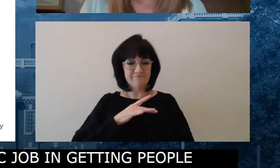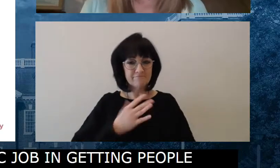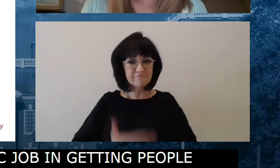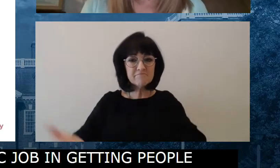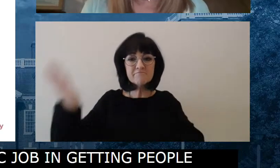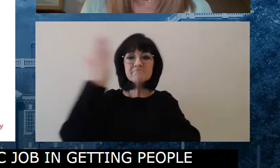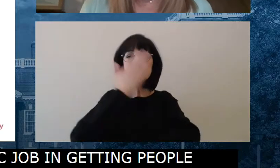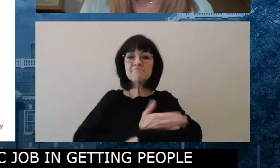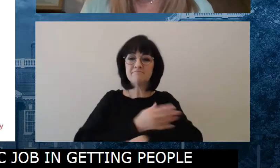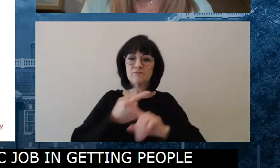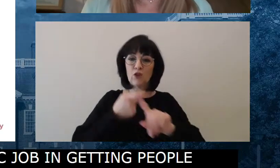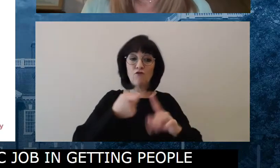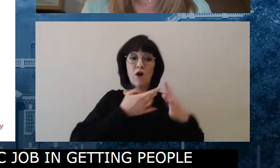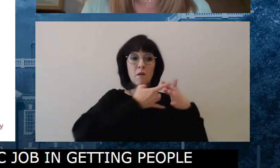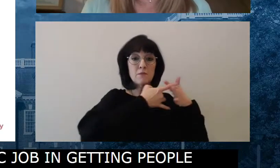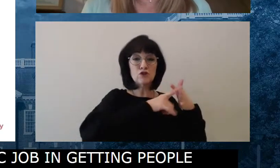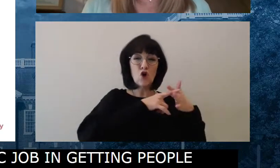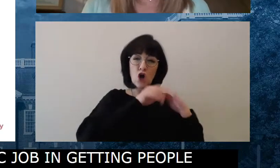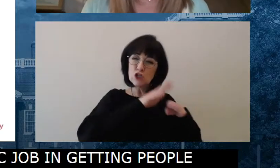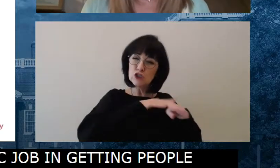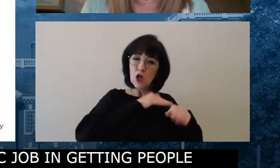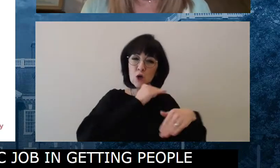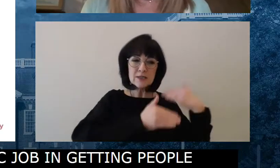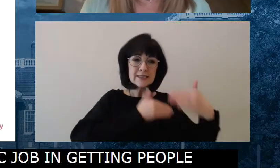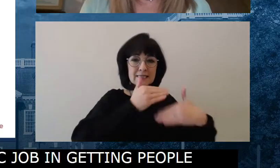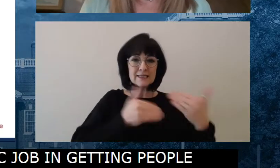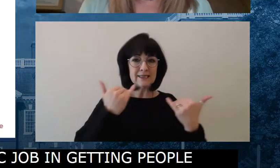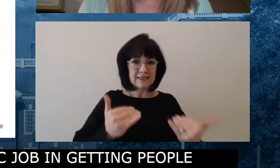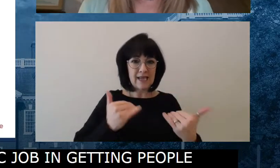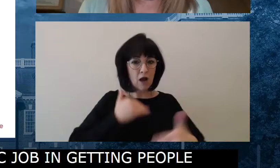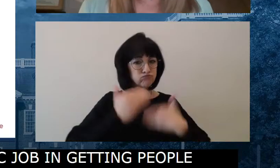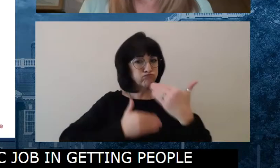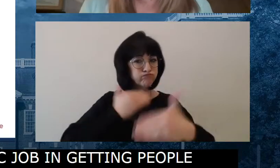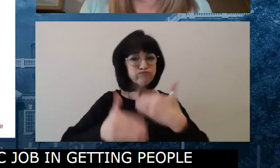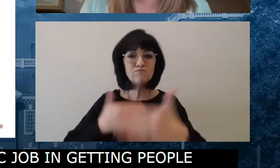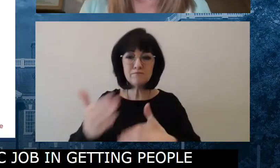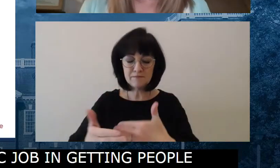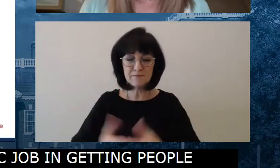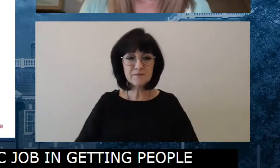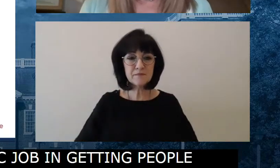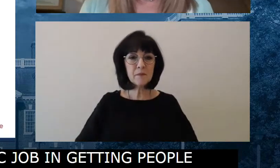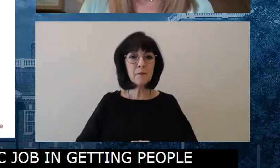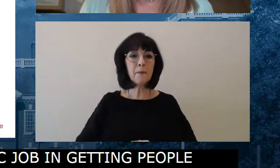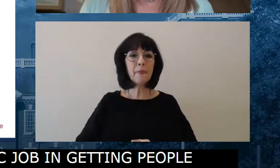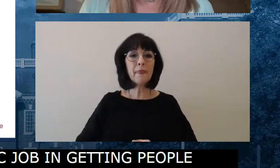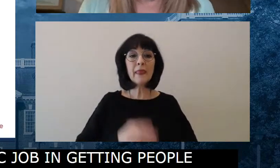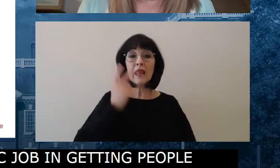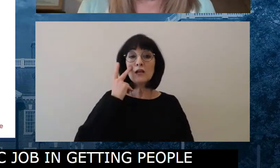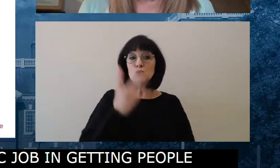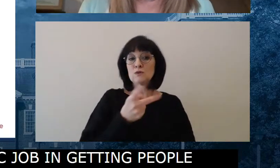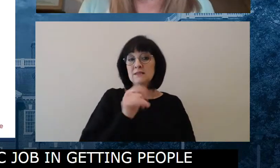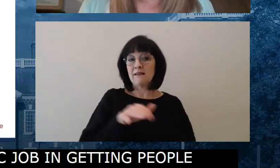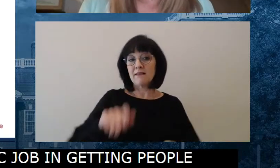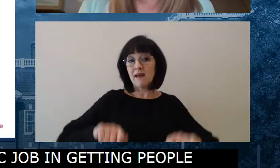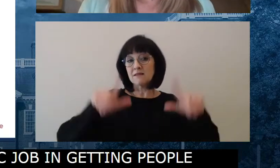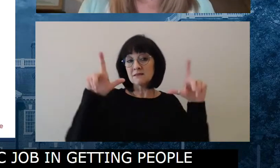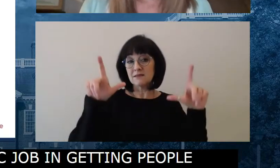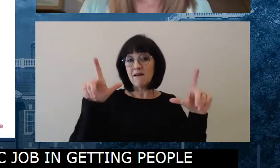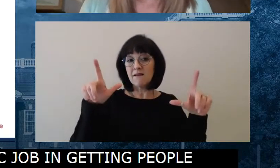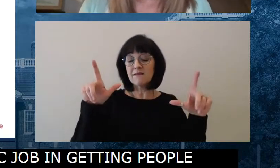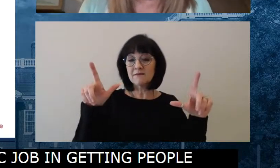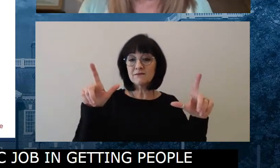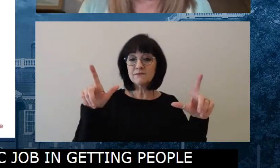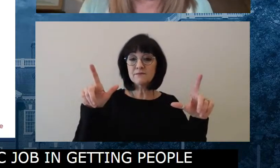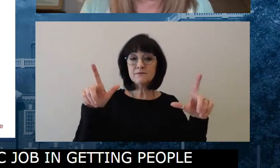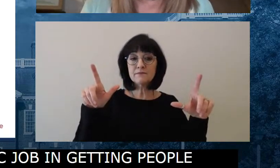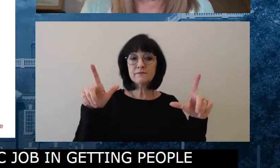an acceleration in administration of doses. And on the next slide, you can see that